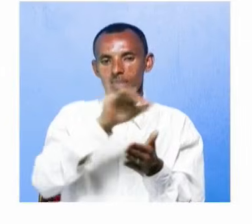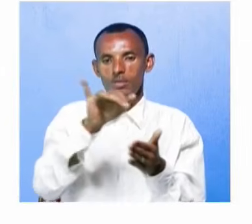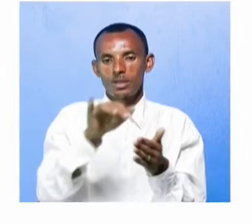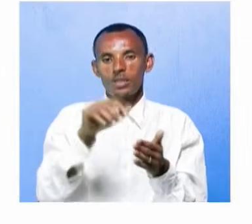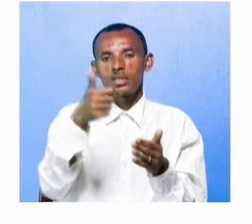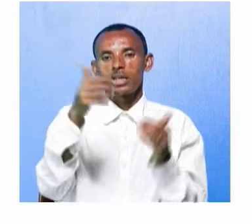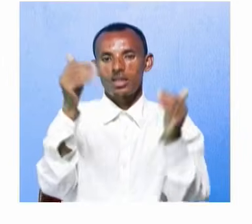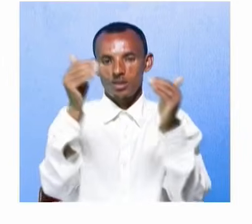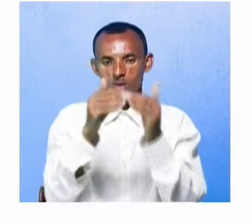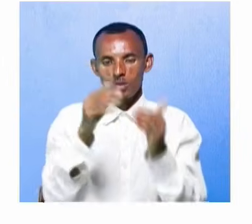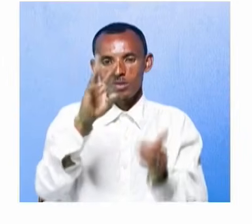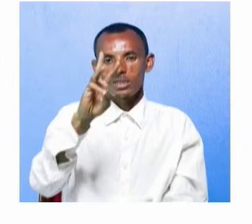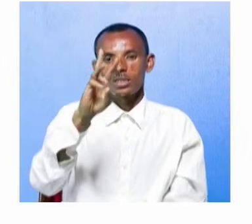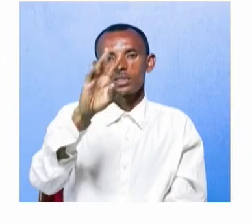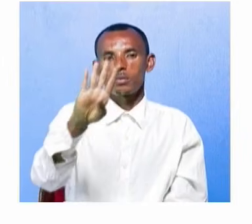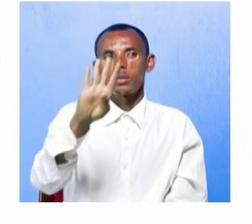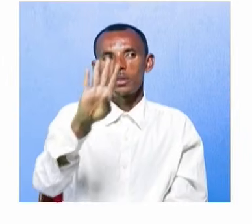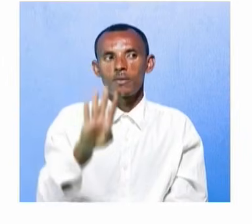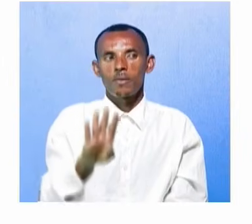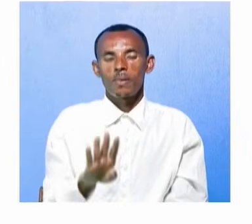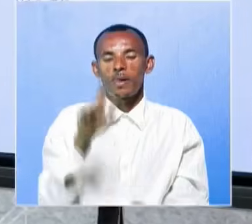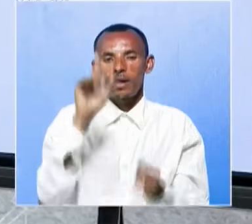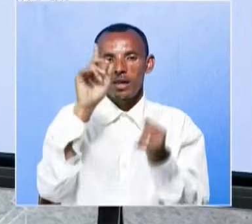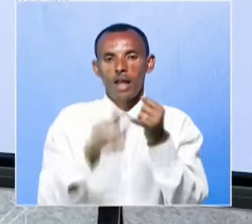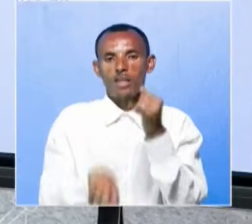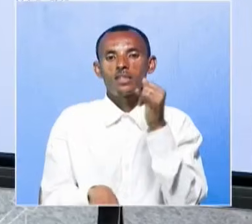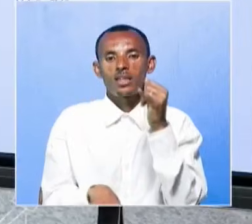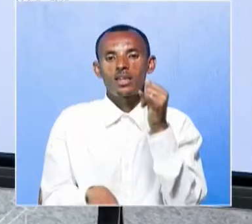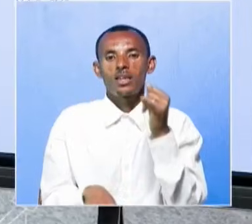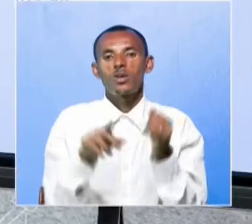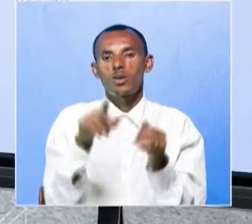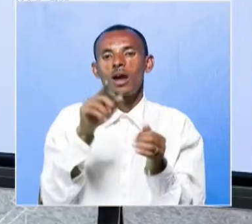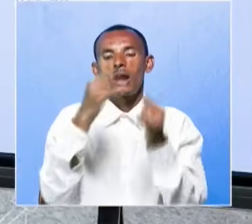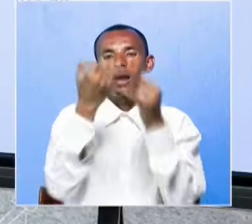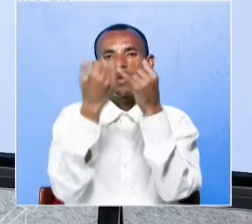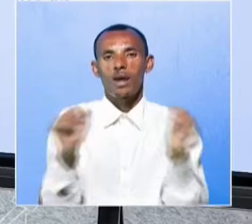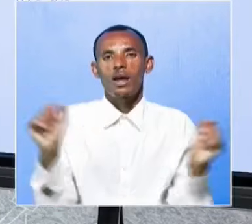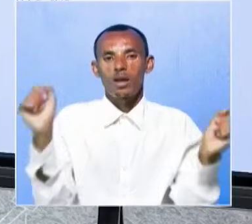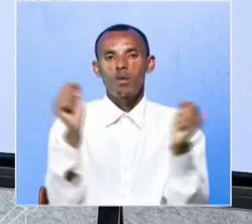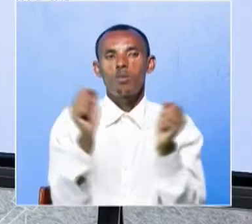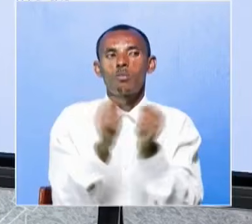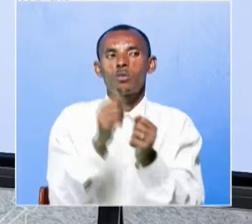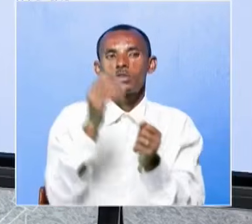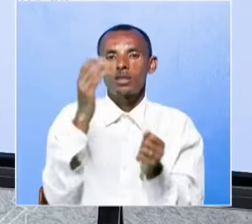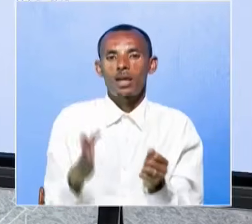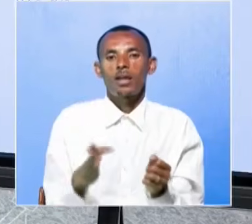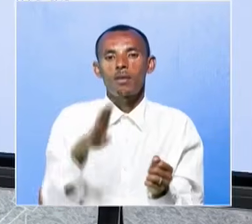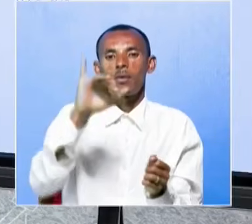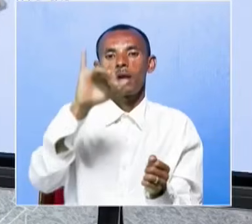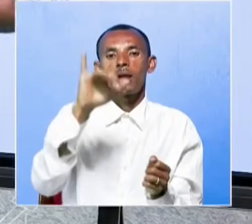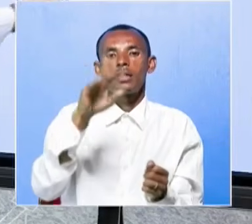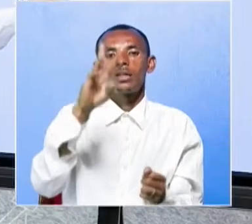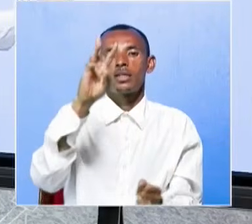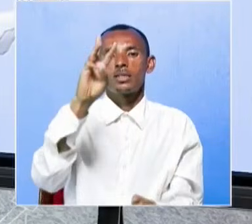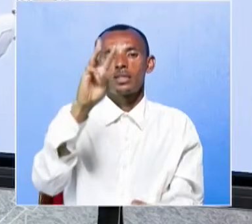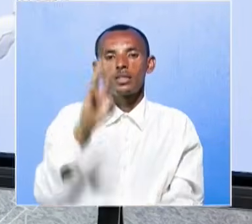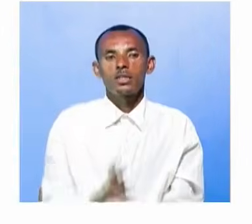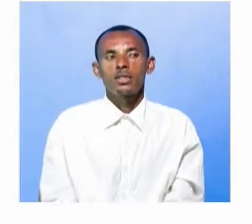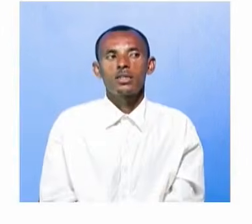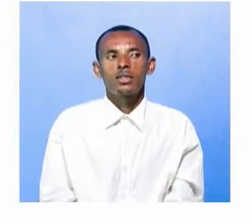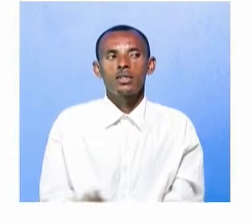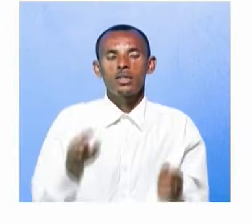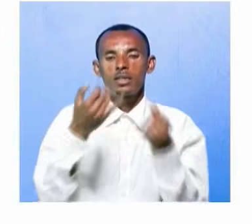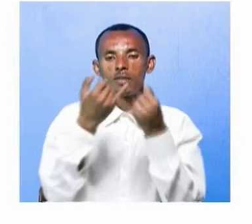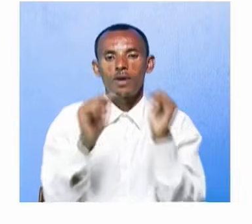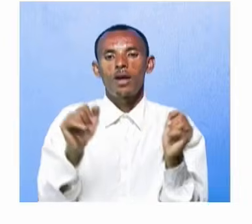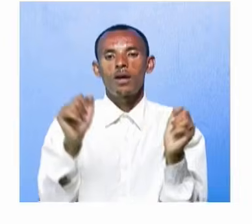is equal to 6b. Then lastly, you can divide both sides by 6. Okay, divide both